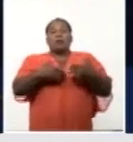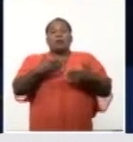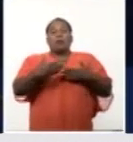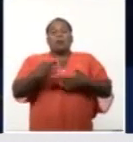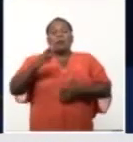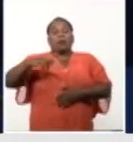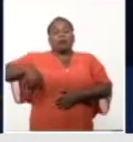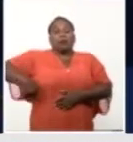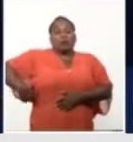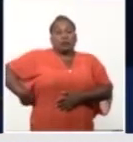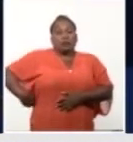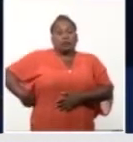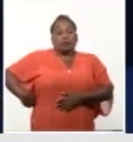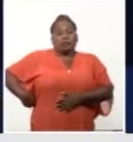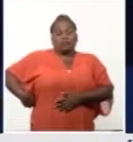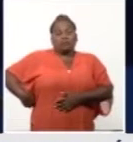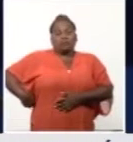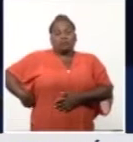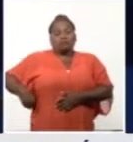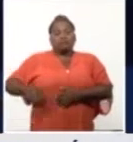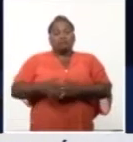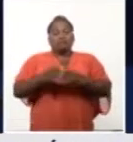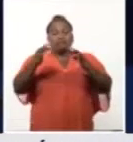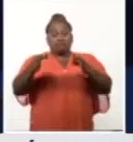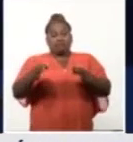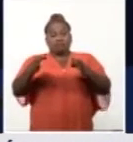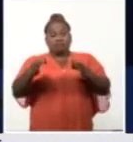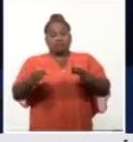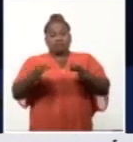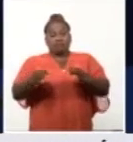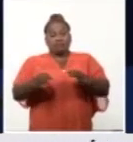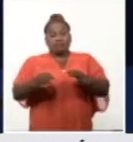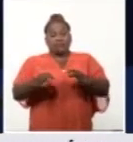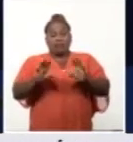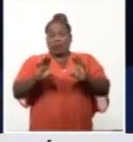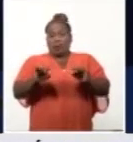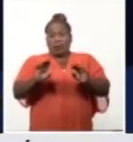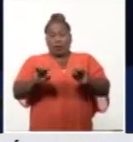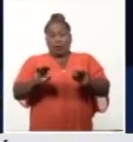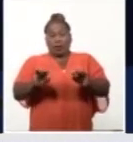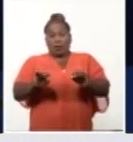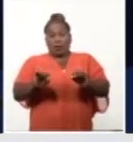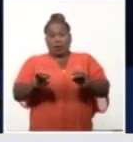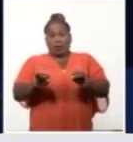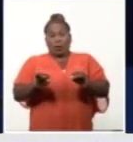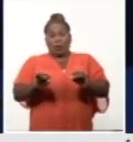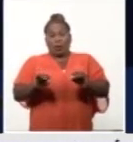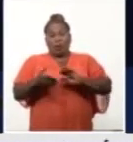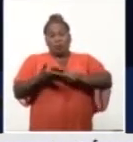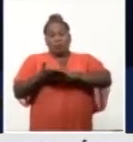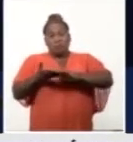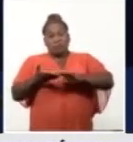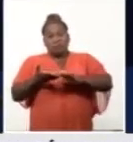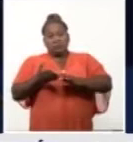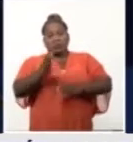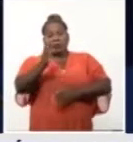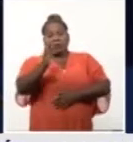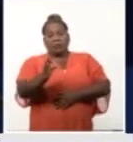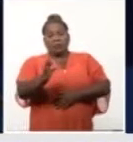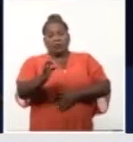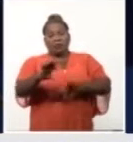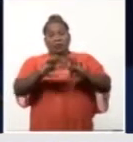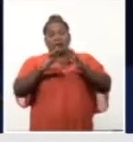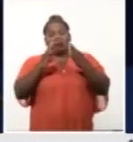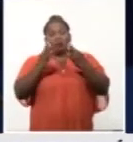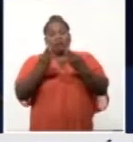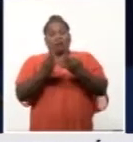myocardiopathy, chronic renal insufficiency. And I say this,